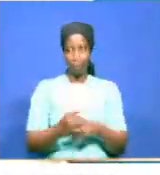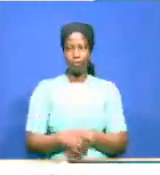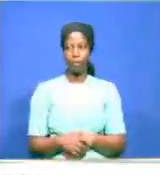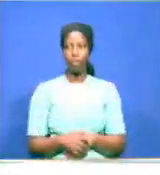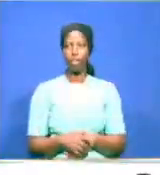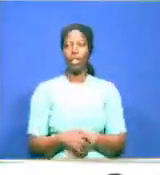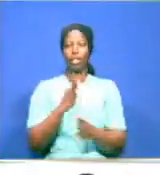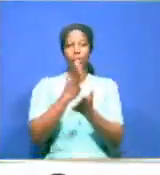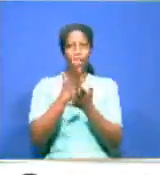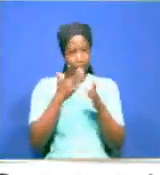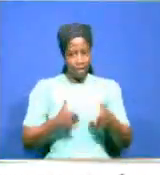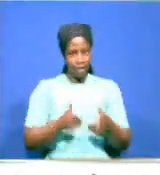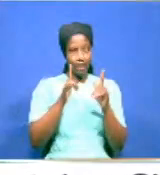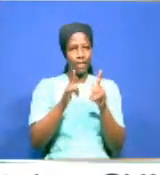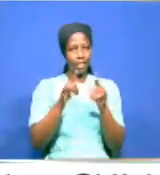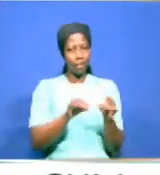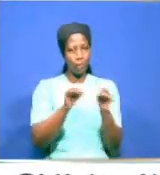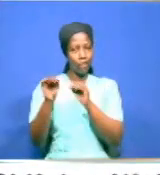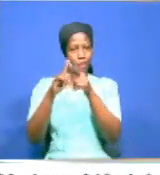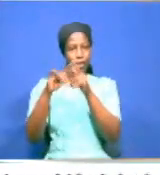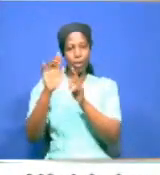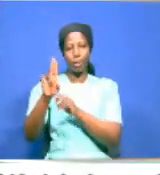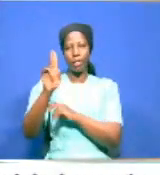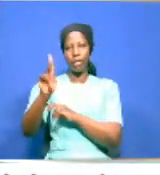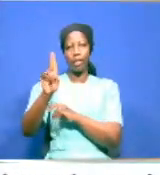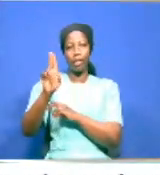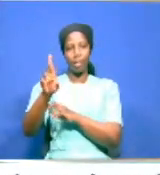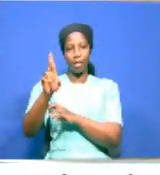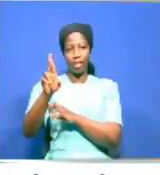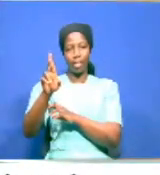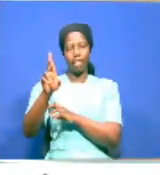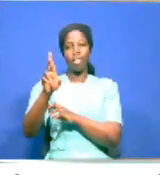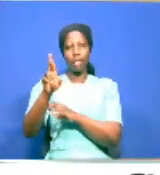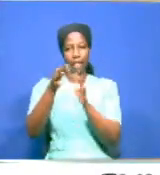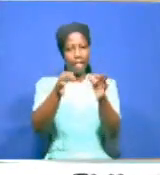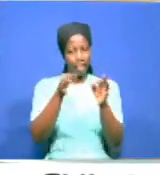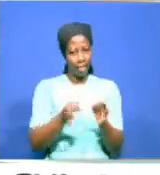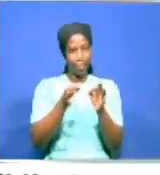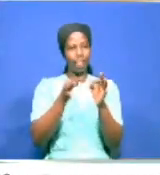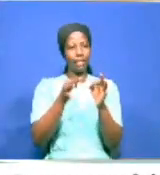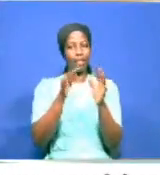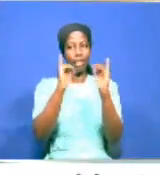indeed. Let's head to Ukuru Yatani CS for Treasury presser that has just commenced.